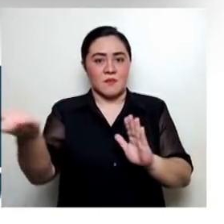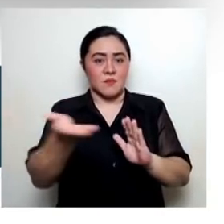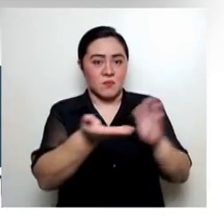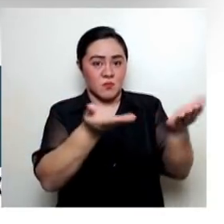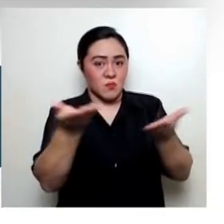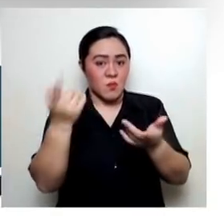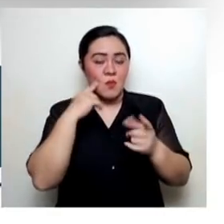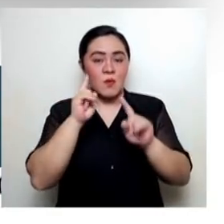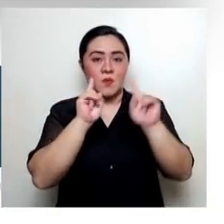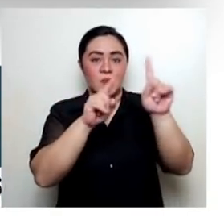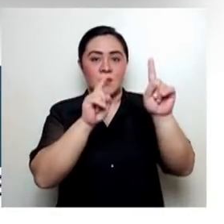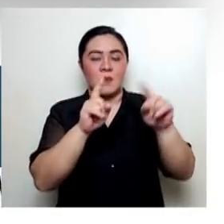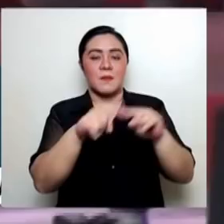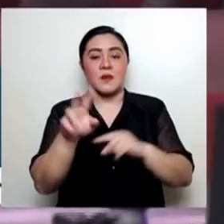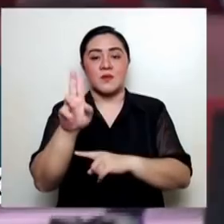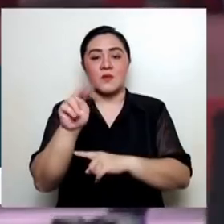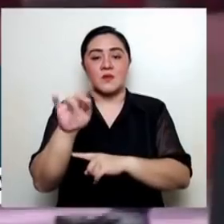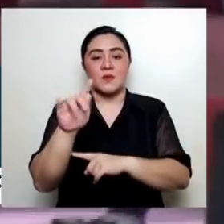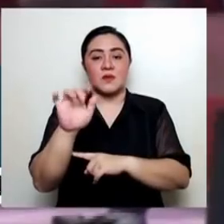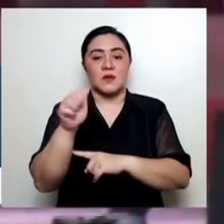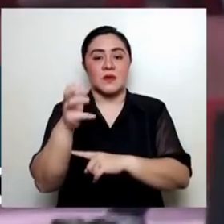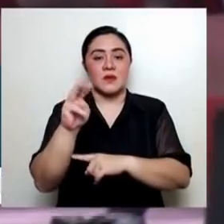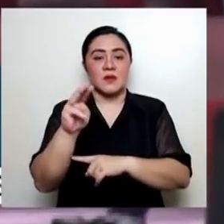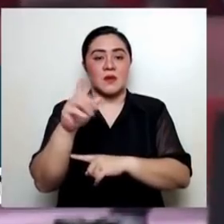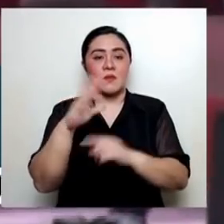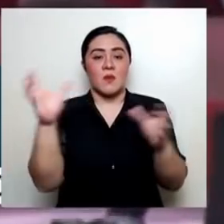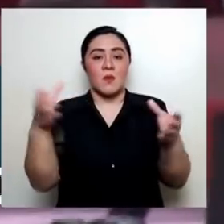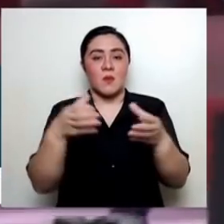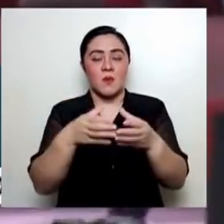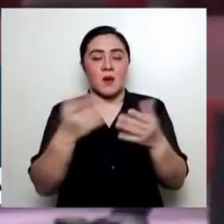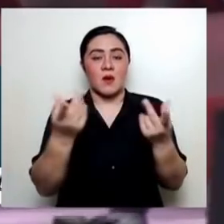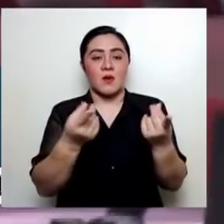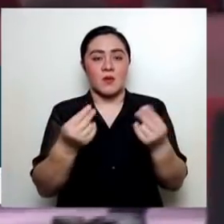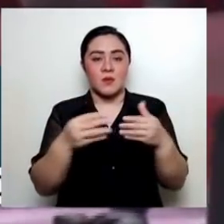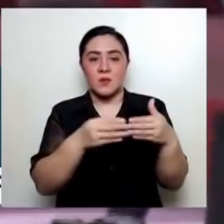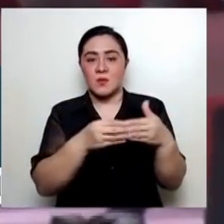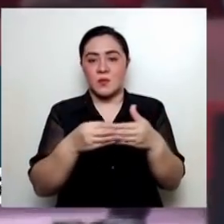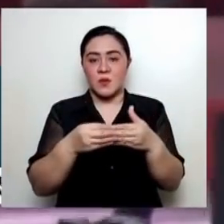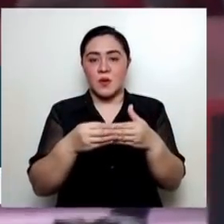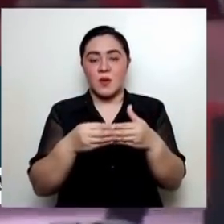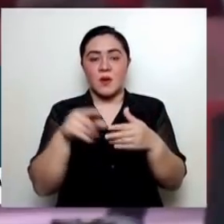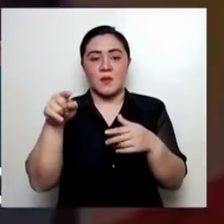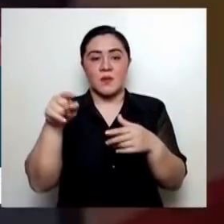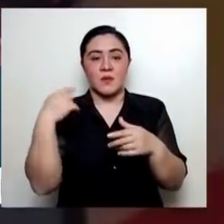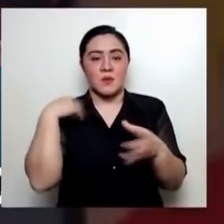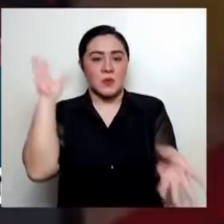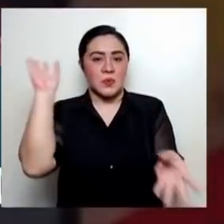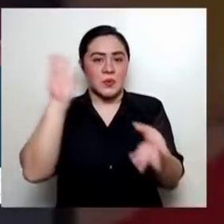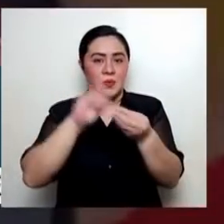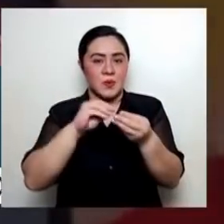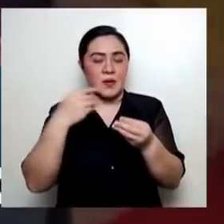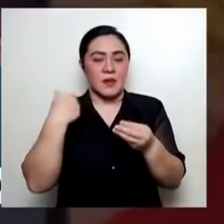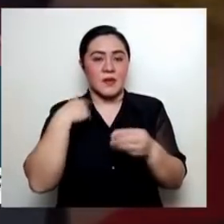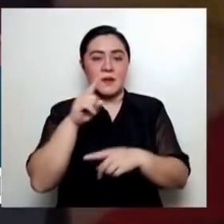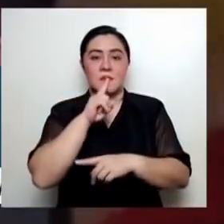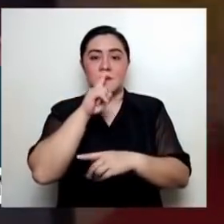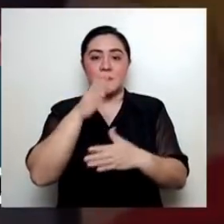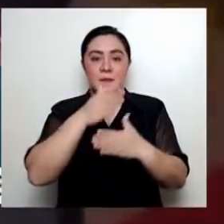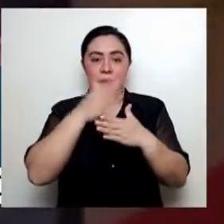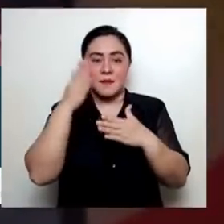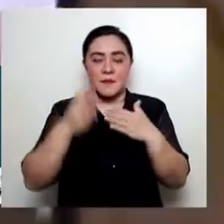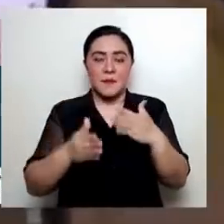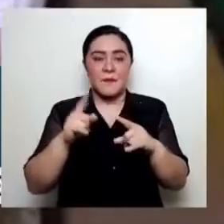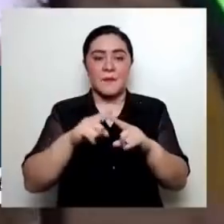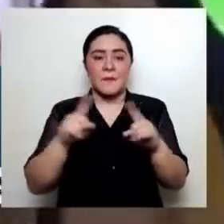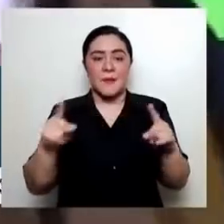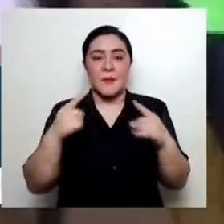The Uniteam tandem continues to hold a commanding lead in the latest unofficial tally of the Election Commission and may be proclaimed